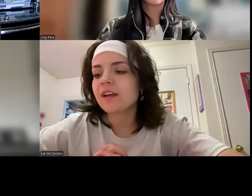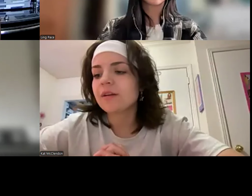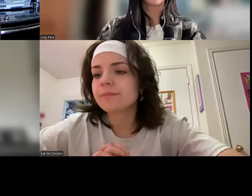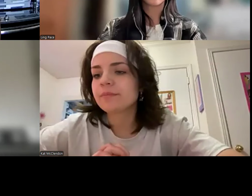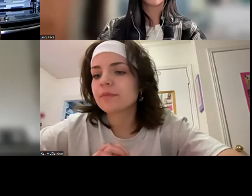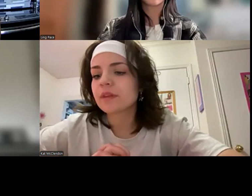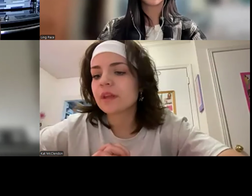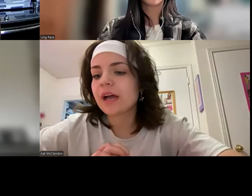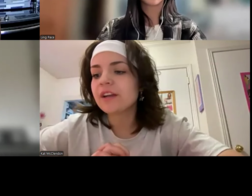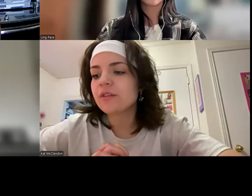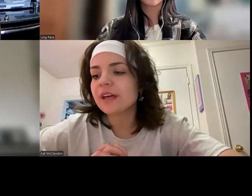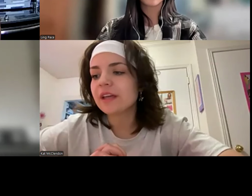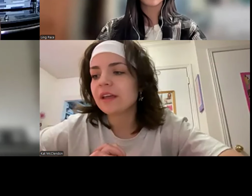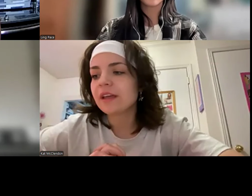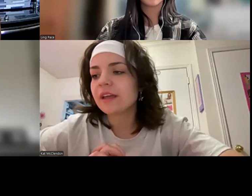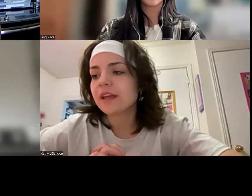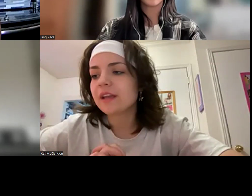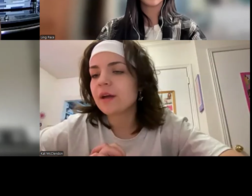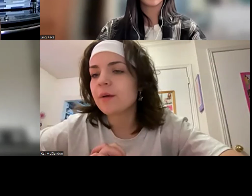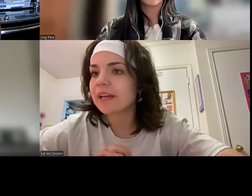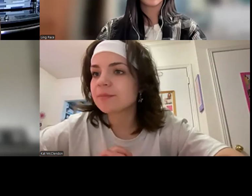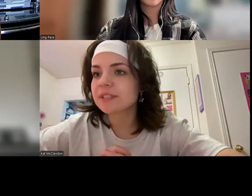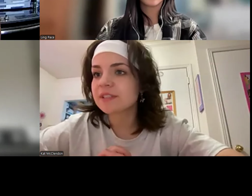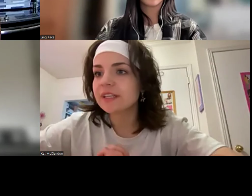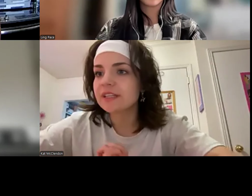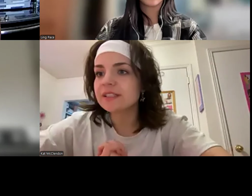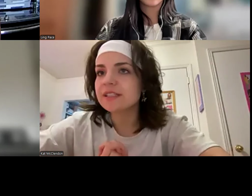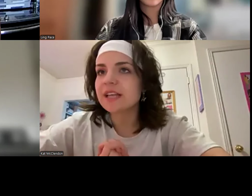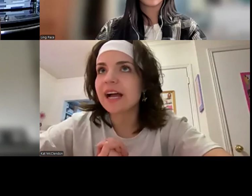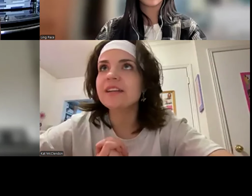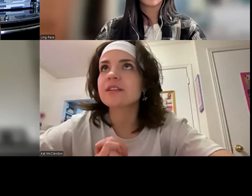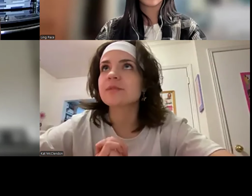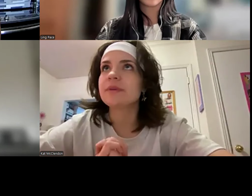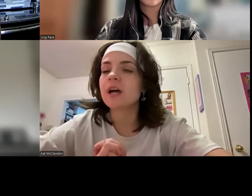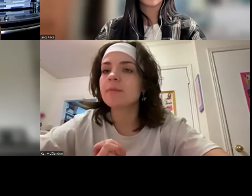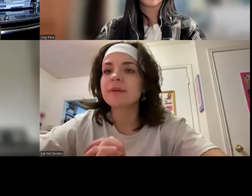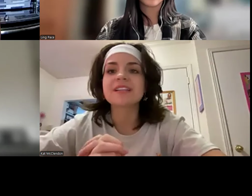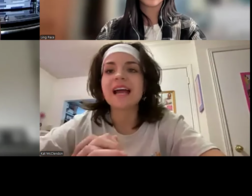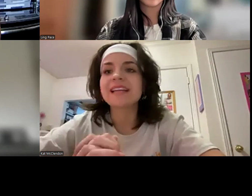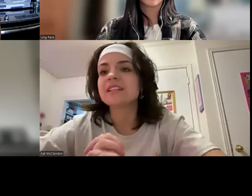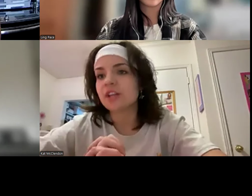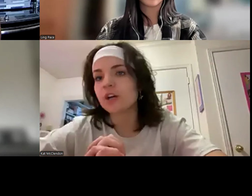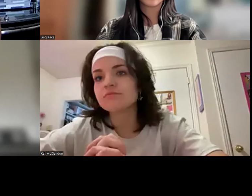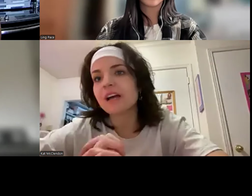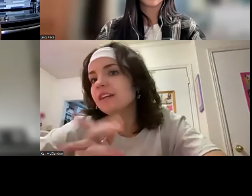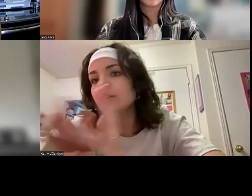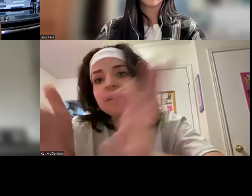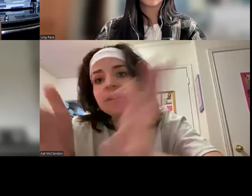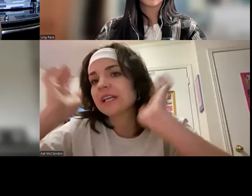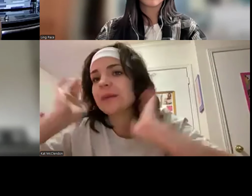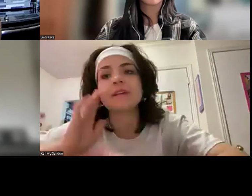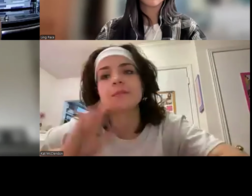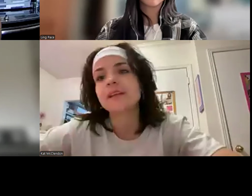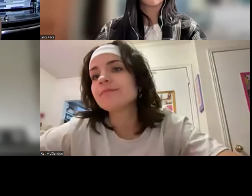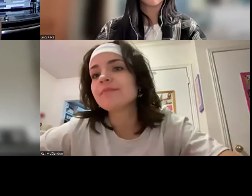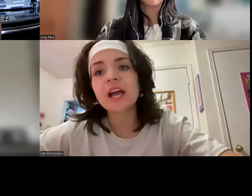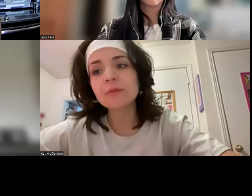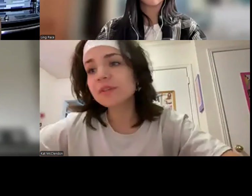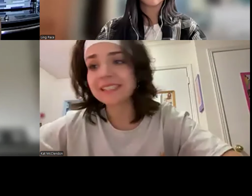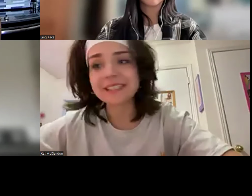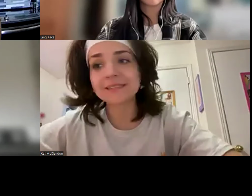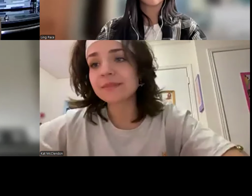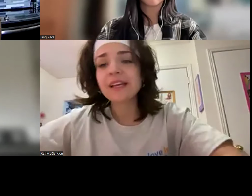Yeah, I know that in my specific instance, I did not speak up because I didn't know. I had no idea what was happening to me.